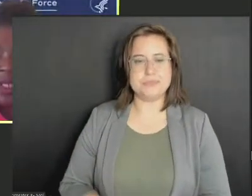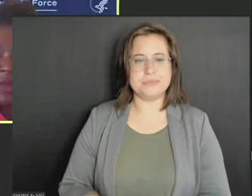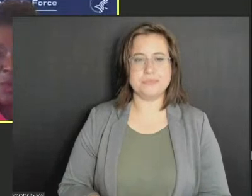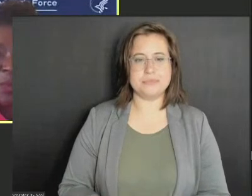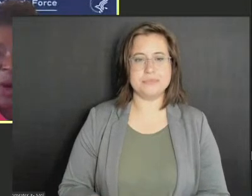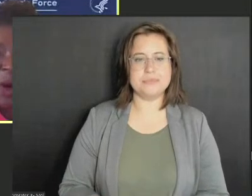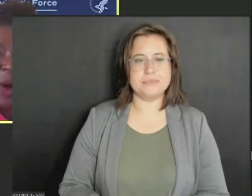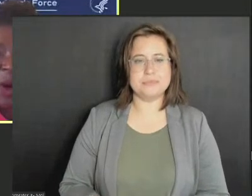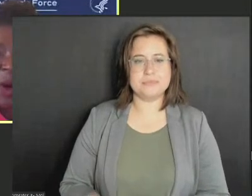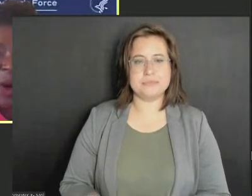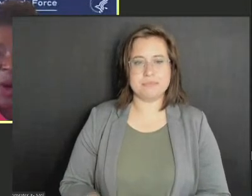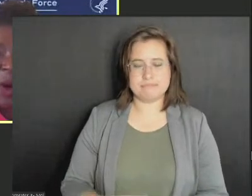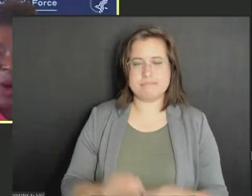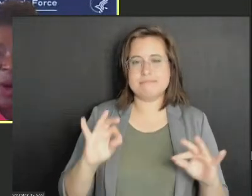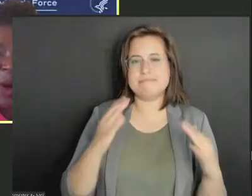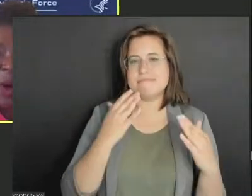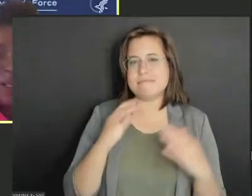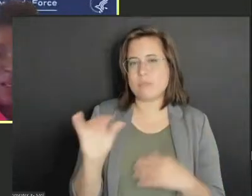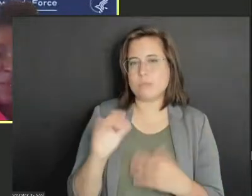a remarkable